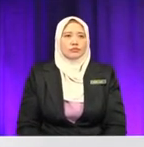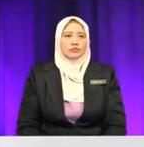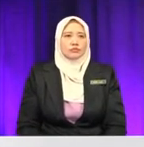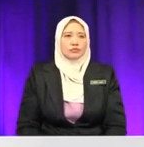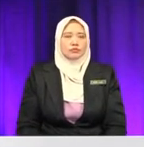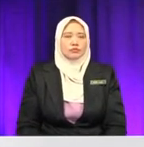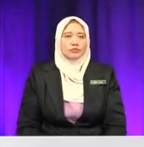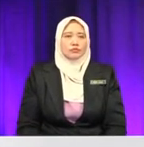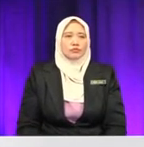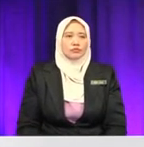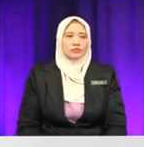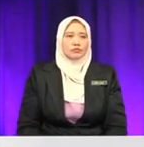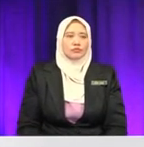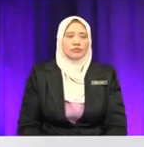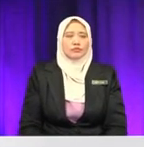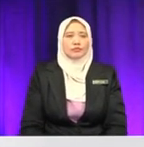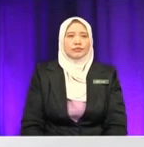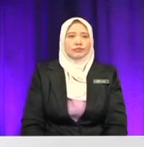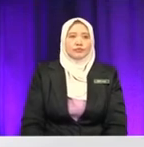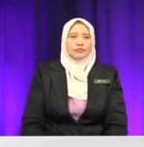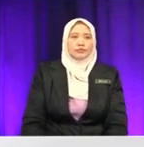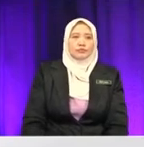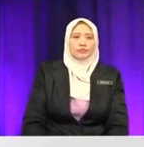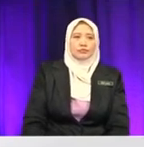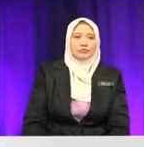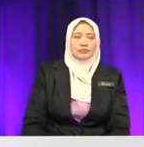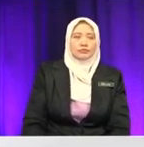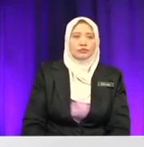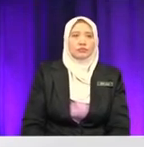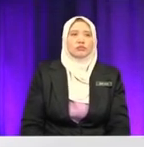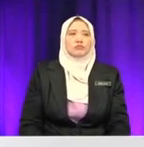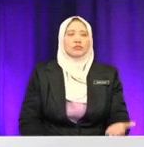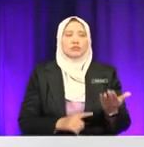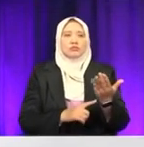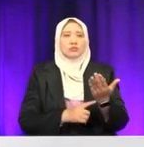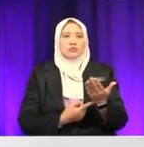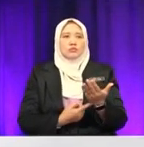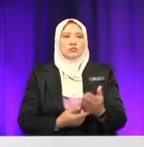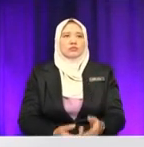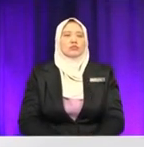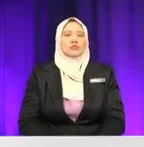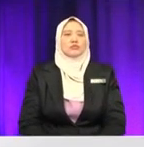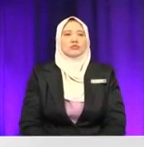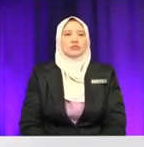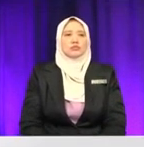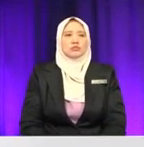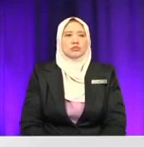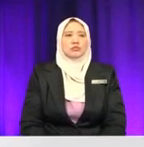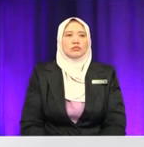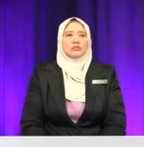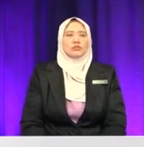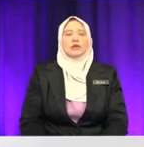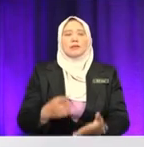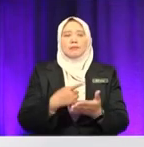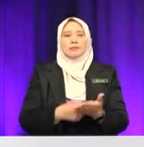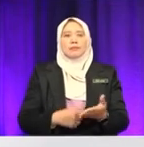Madam, can Ideal. I try? All right, Ideal. So Ideal has to start with cohesive device, guys. Mm-hmm. So what cohesive device will